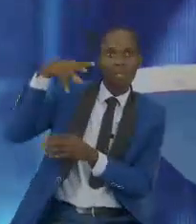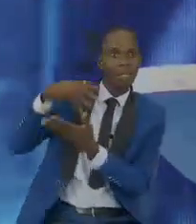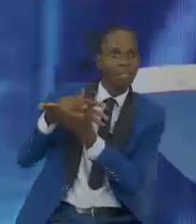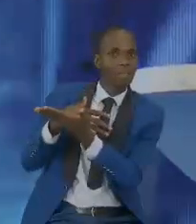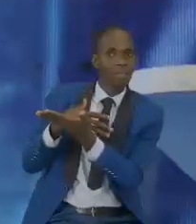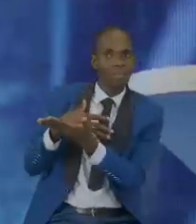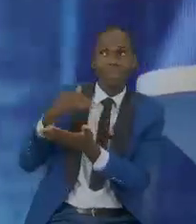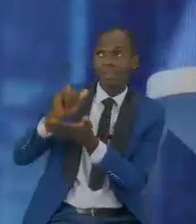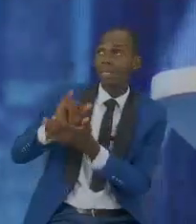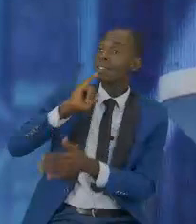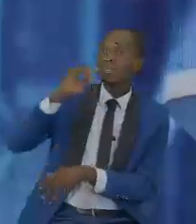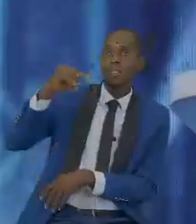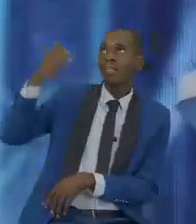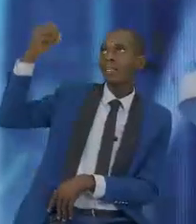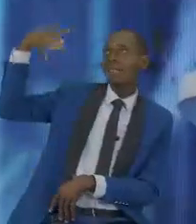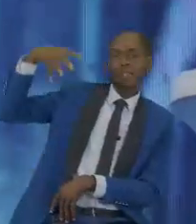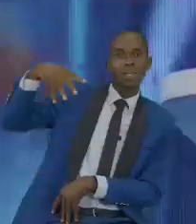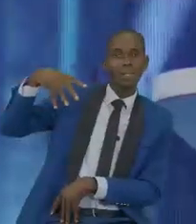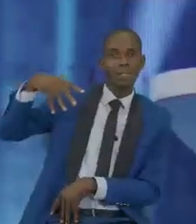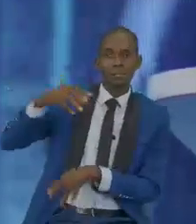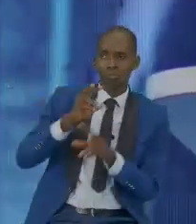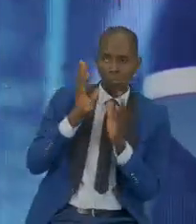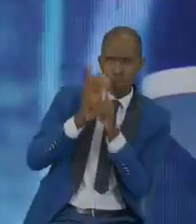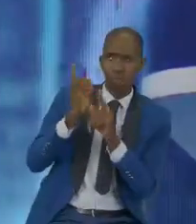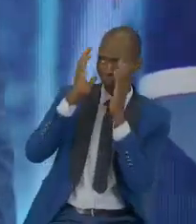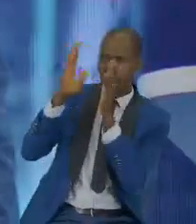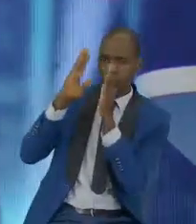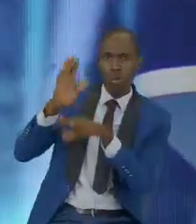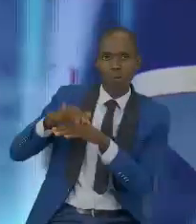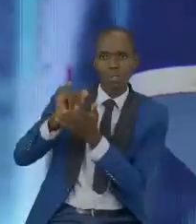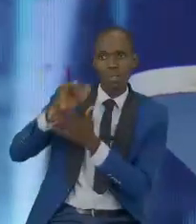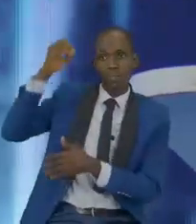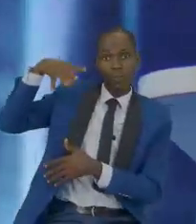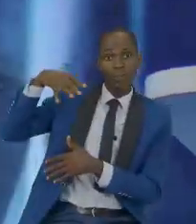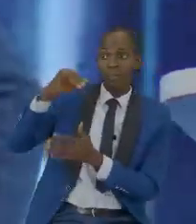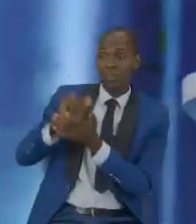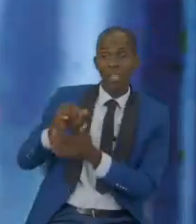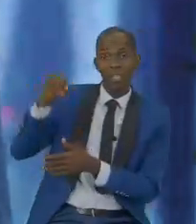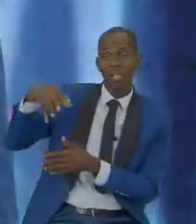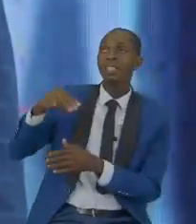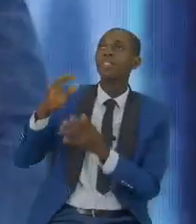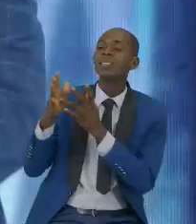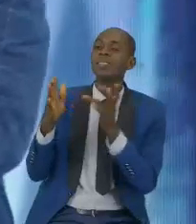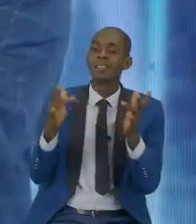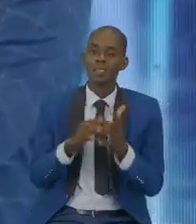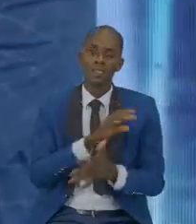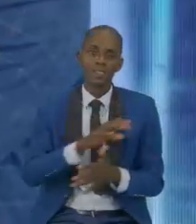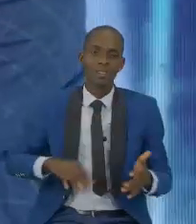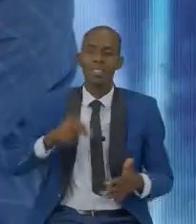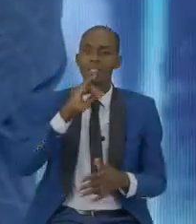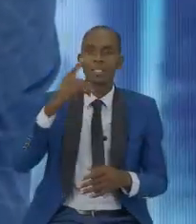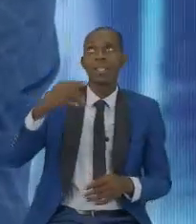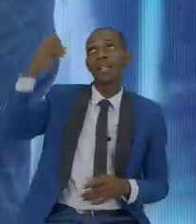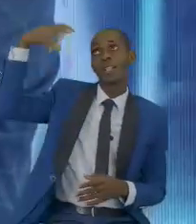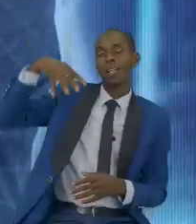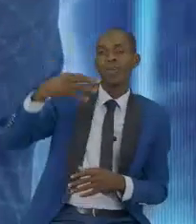the light that you get. Keep on looking at that light. Jesus Christ is the light of the world. And as you turn